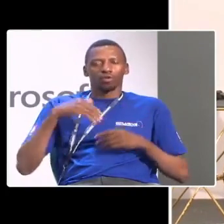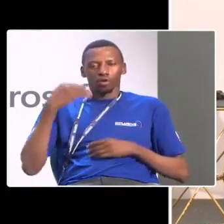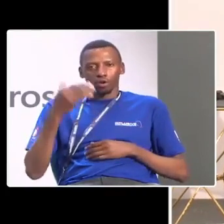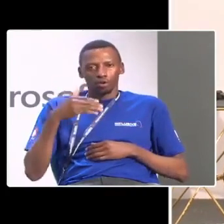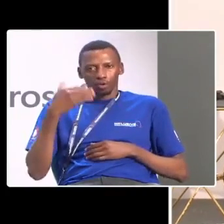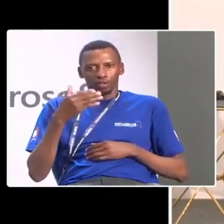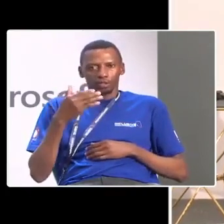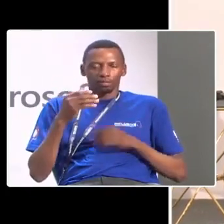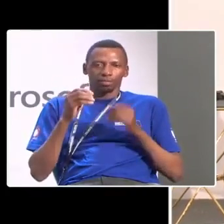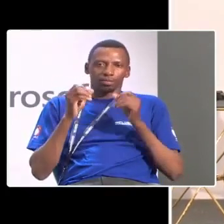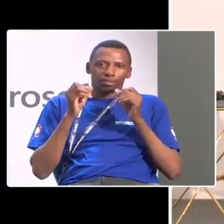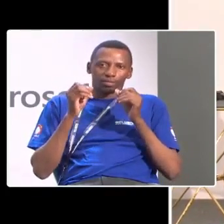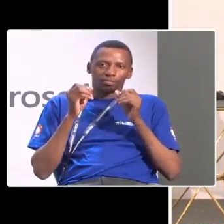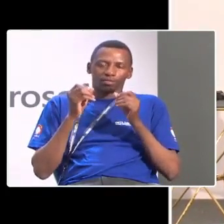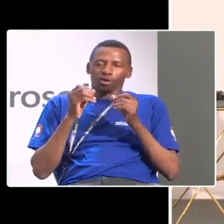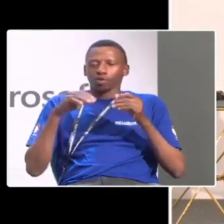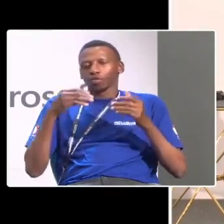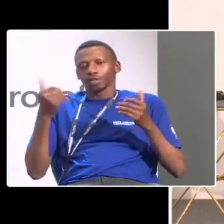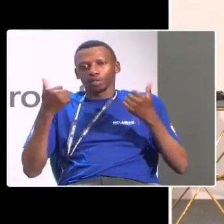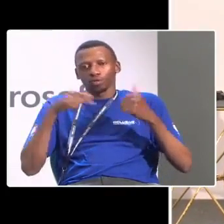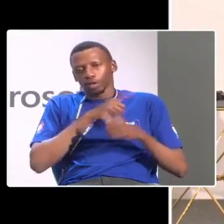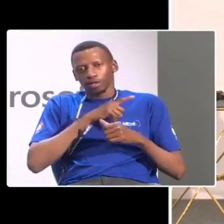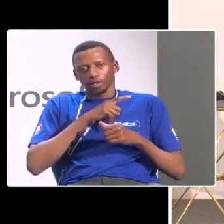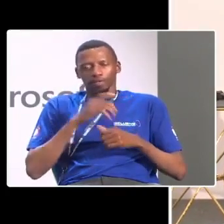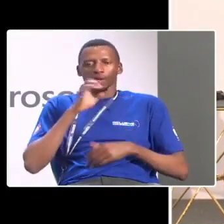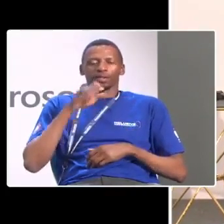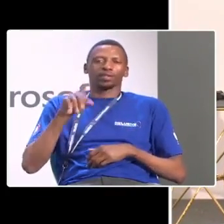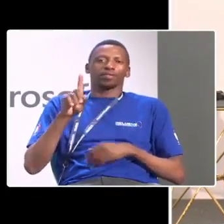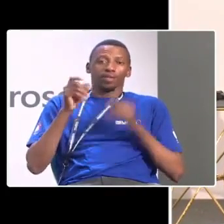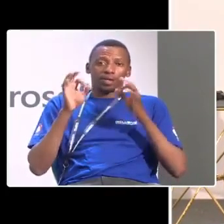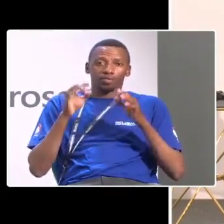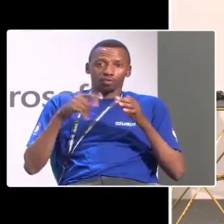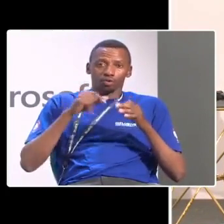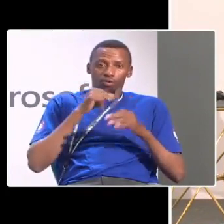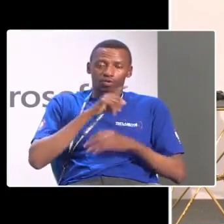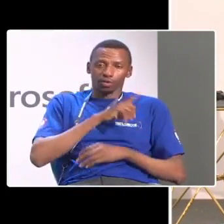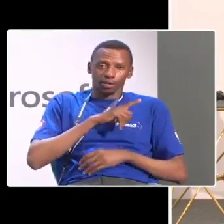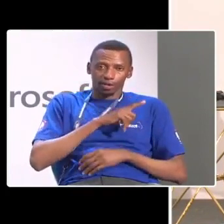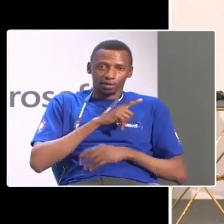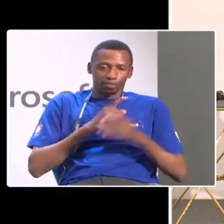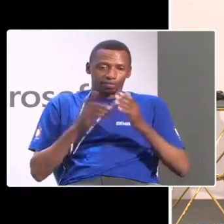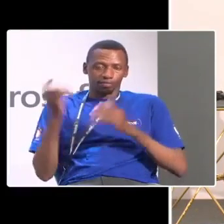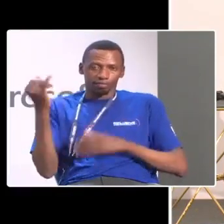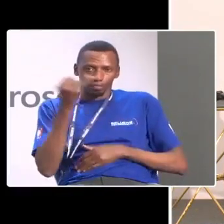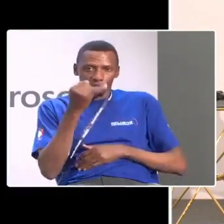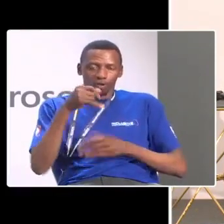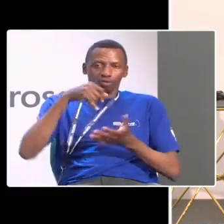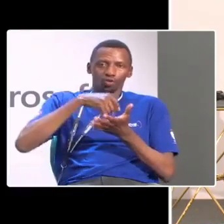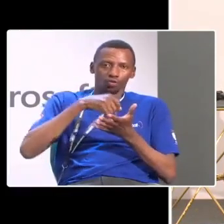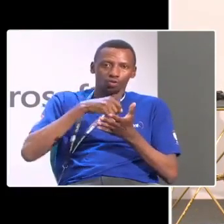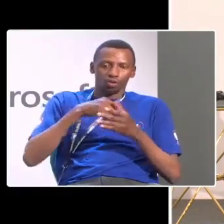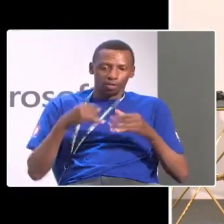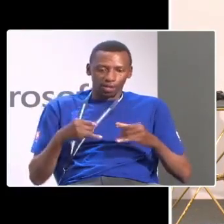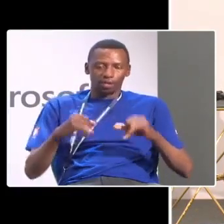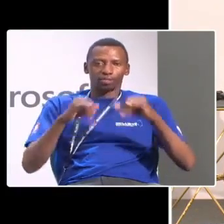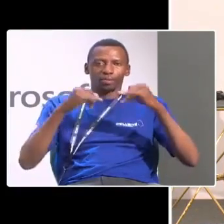lucky enough to be the elders ourselves. And so if we are not designing to include and implement accessibility,